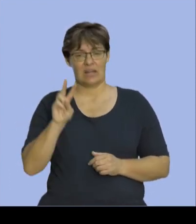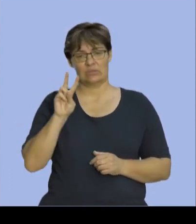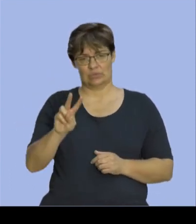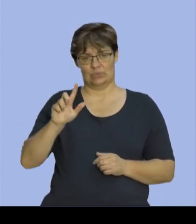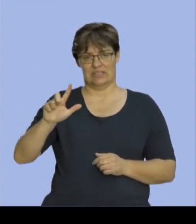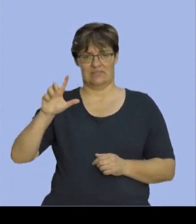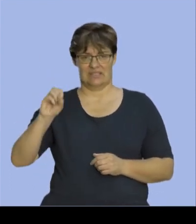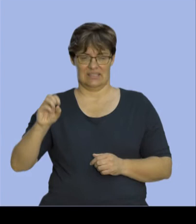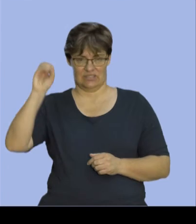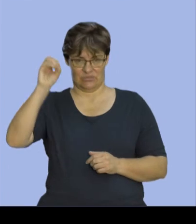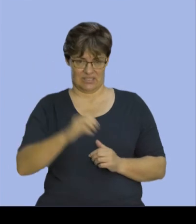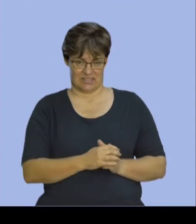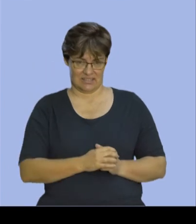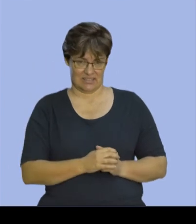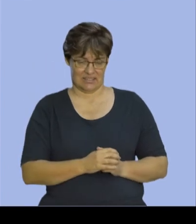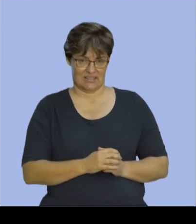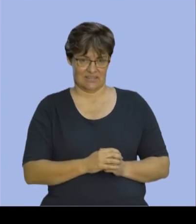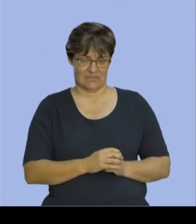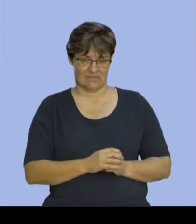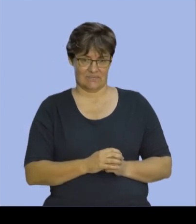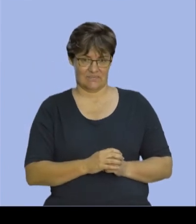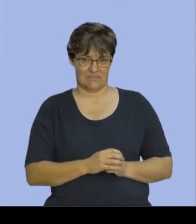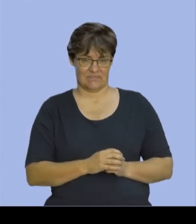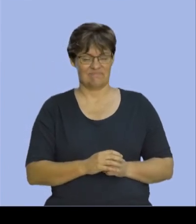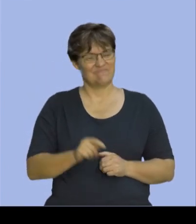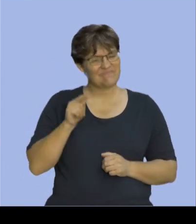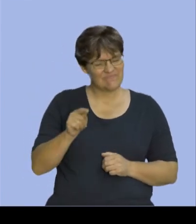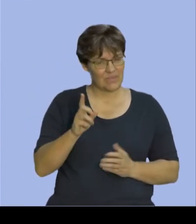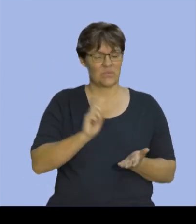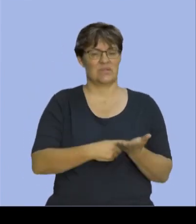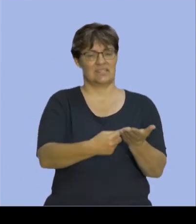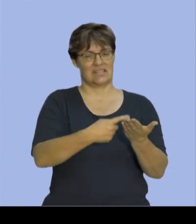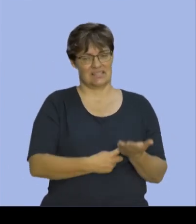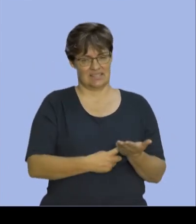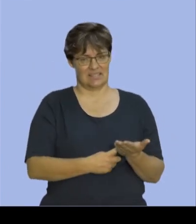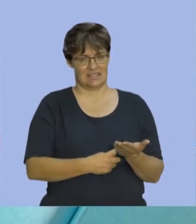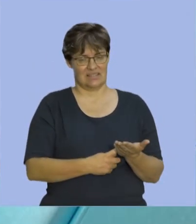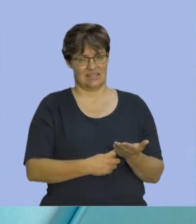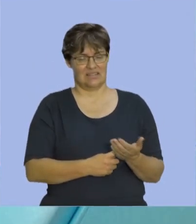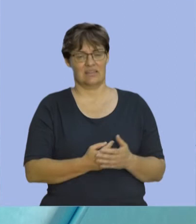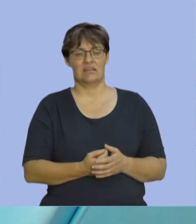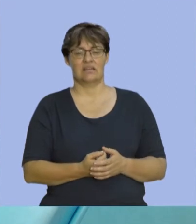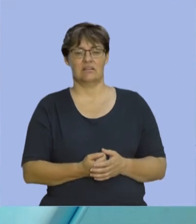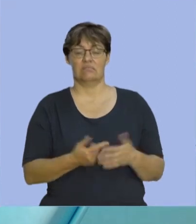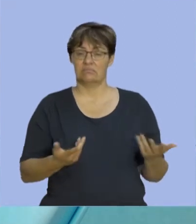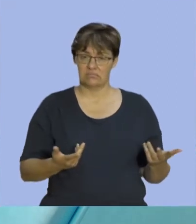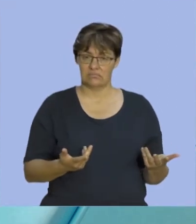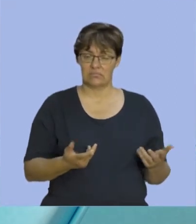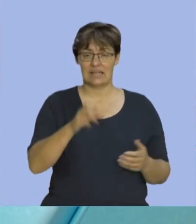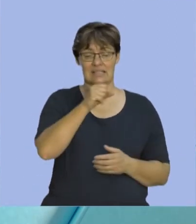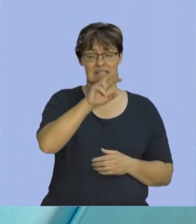90 degrees and 270 degrees. So guys, that's what we are just talking about